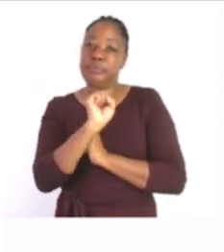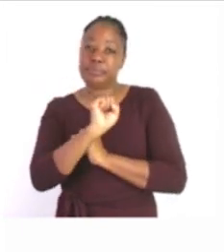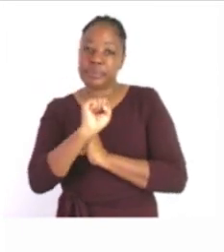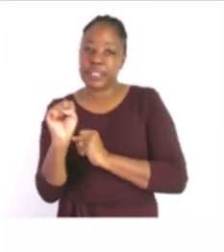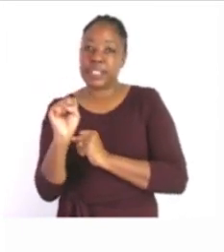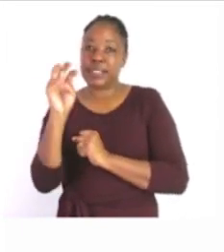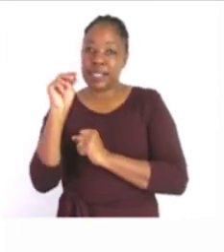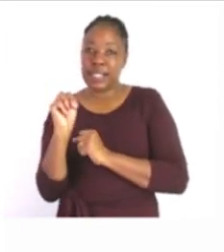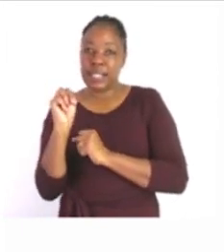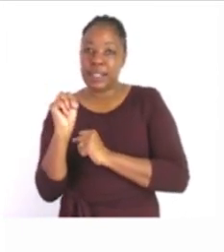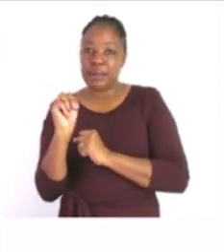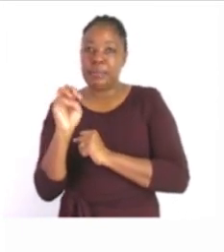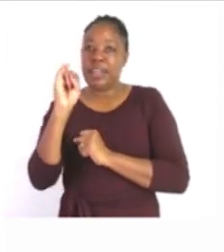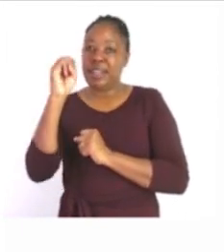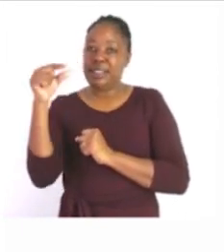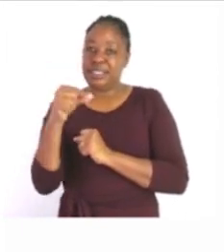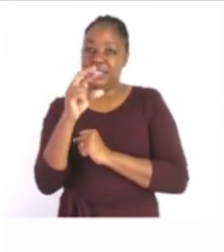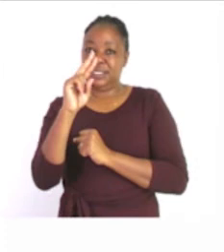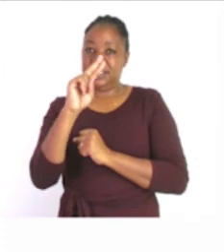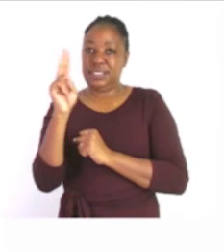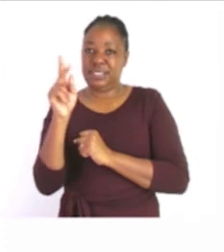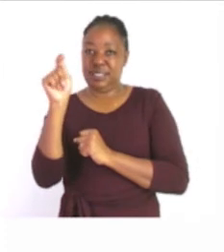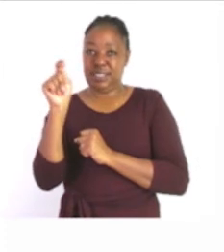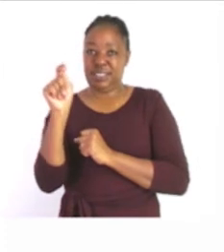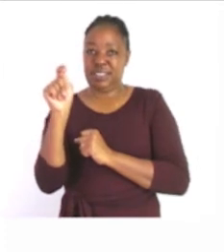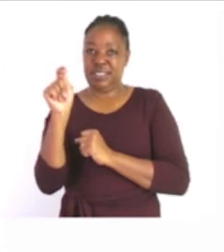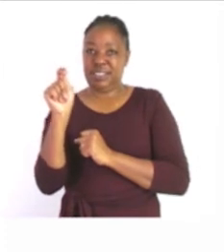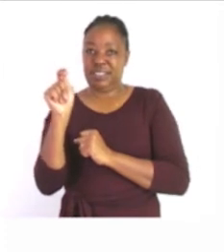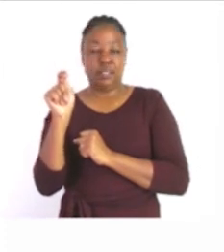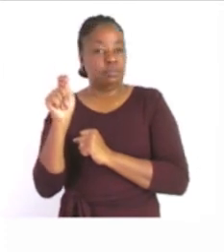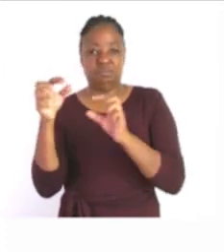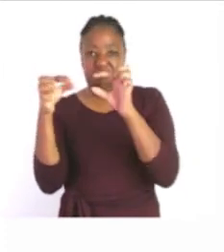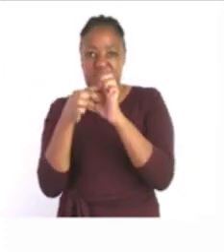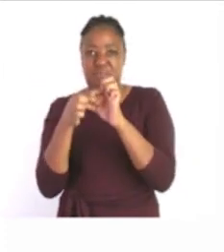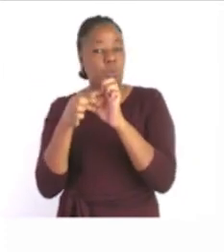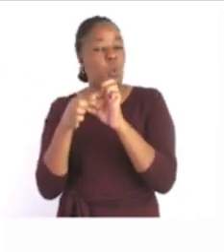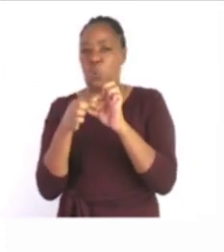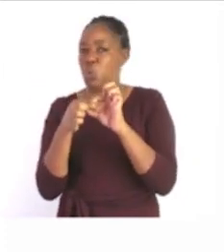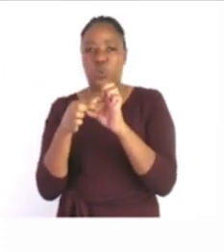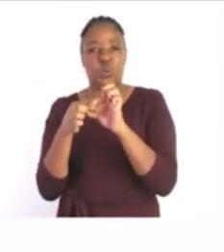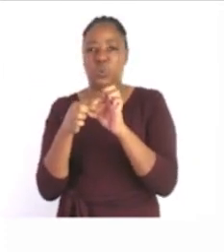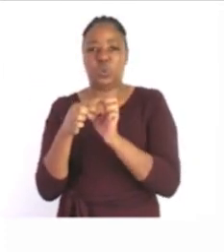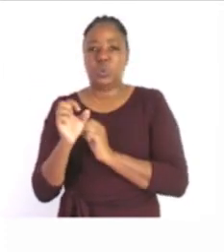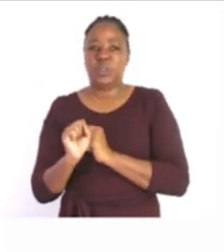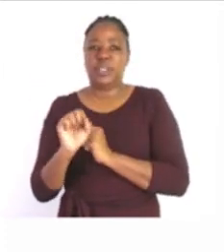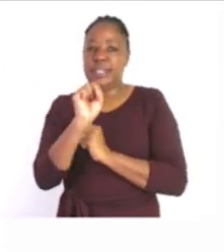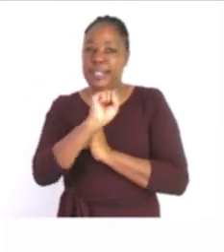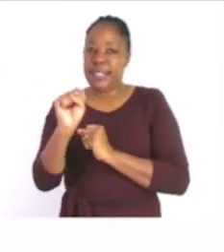Then we have smite. Not exactly the word we're looking for. Then we